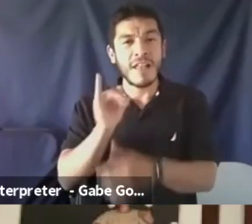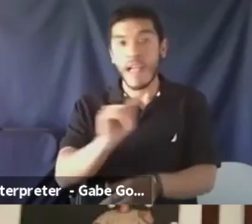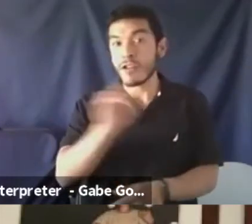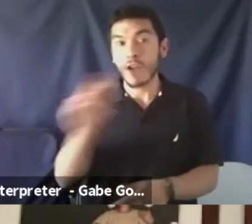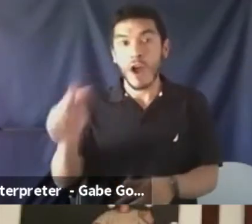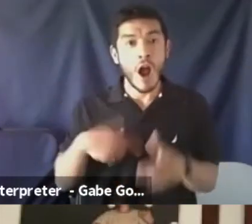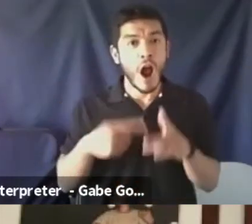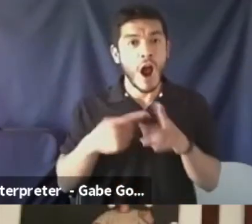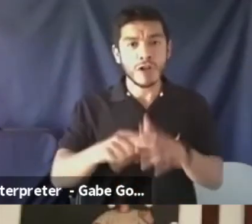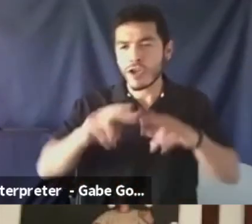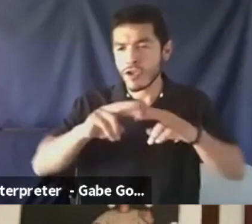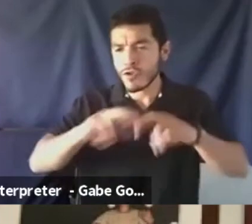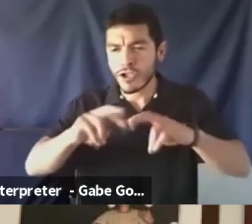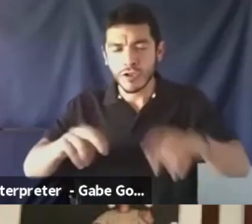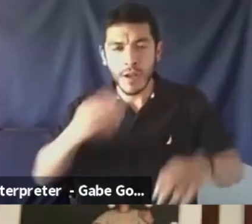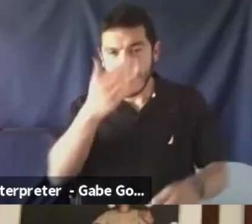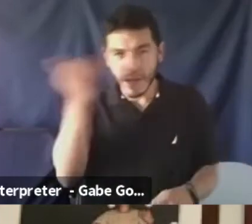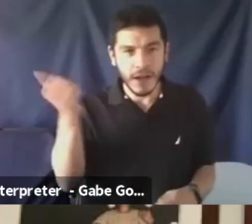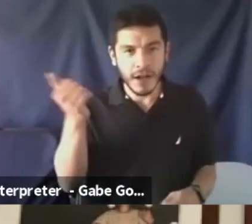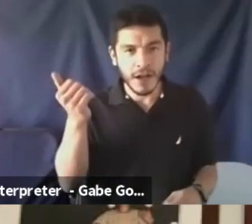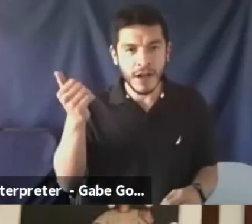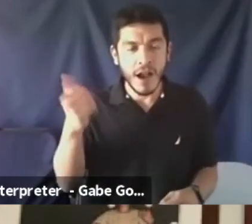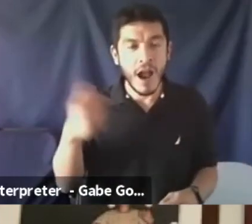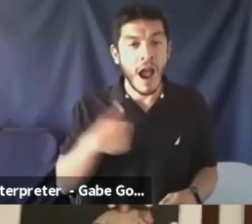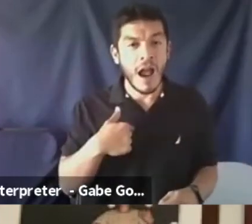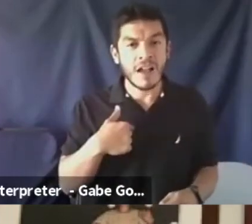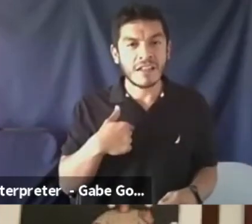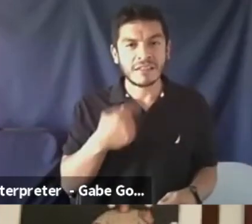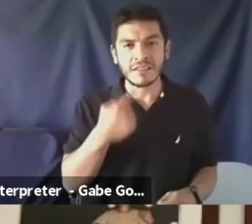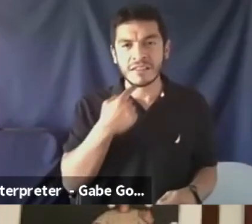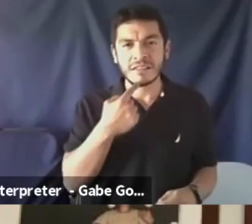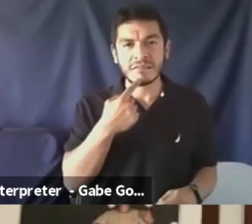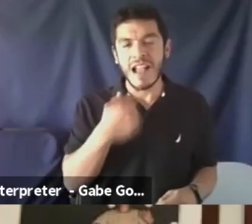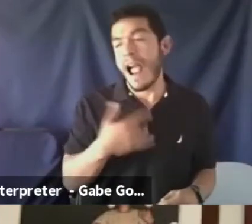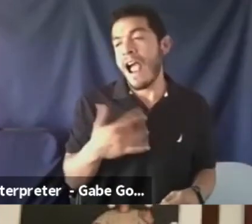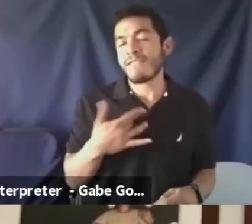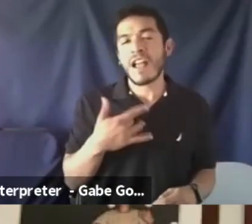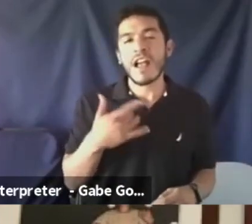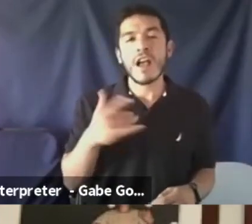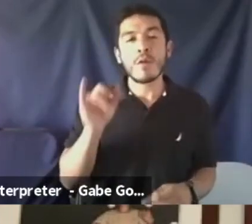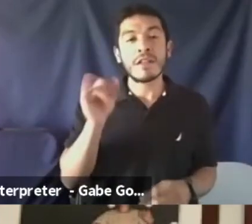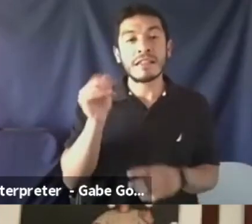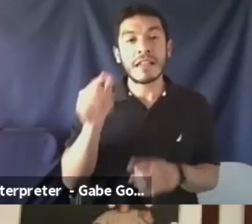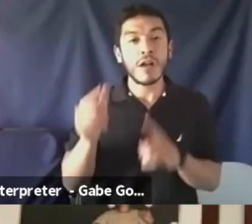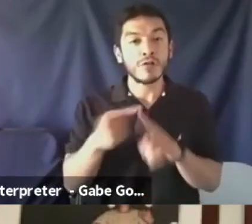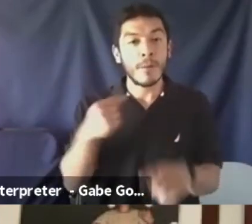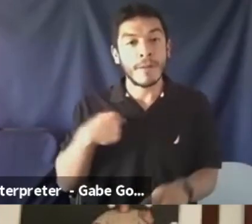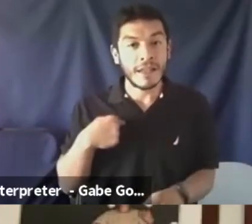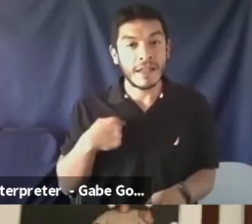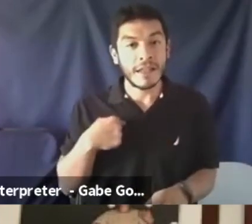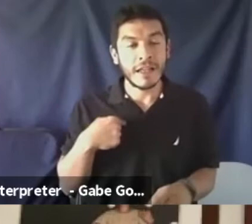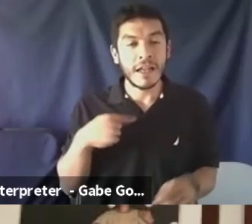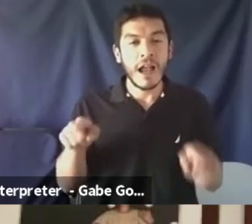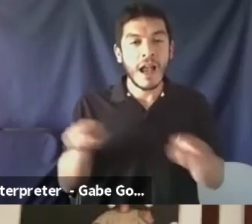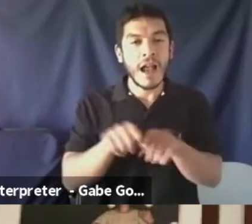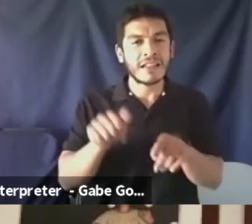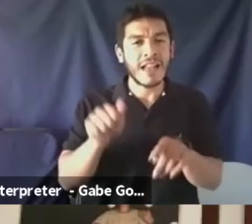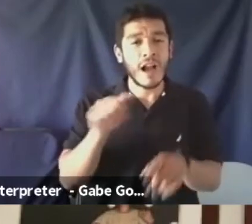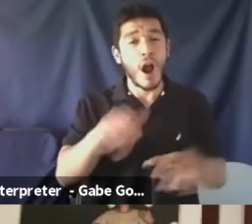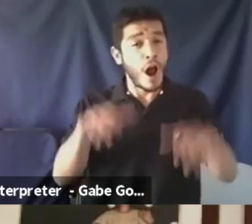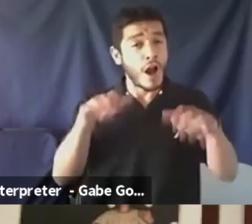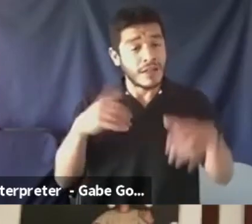started researching, because I'm like, I felt it was a signal to me as an audience